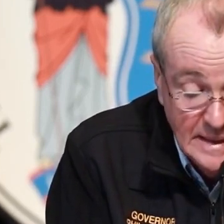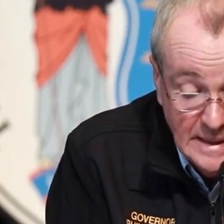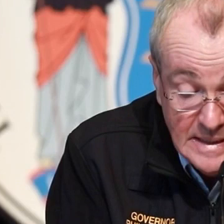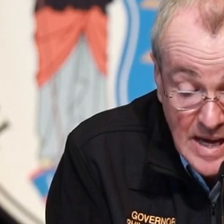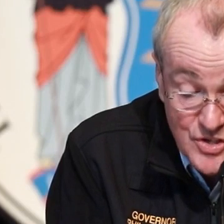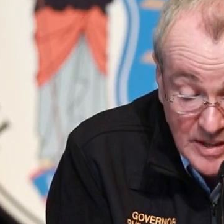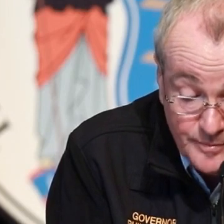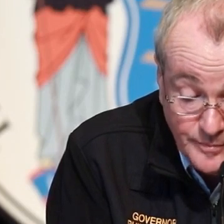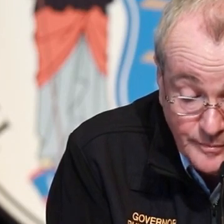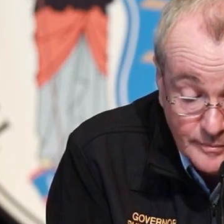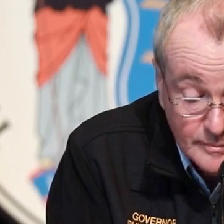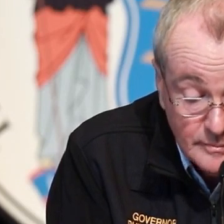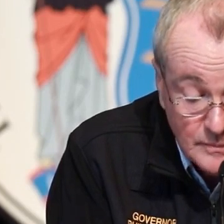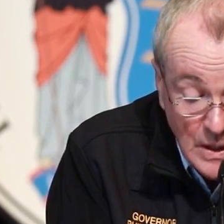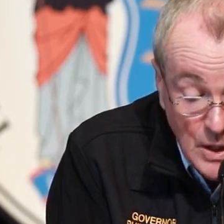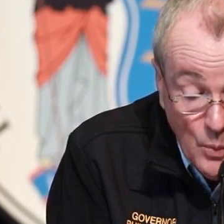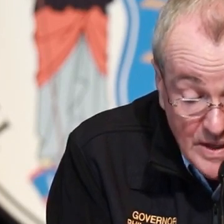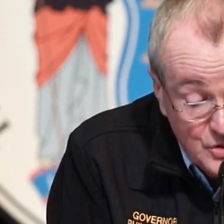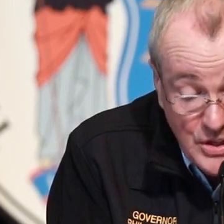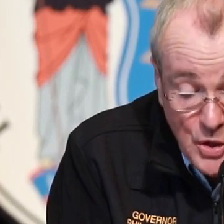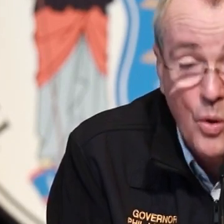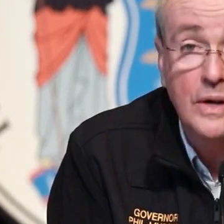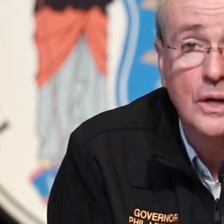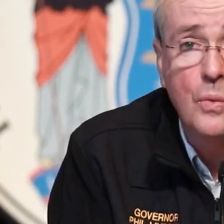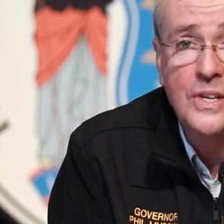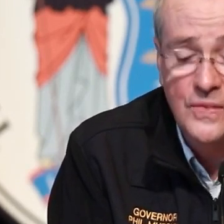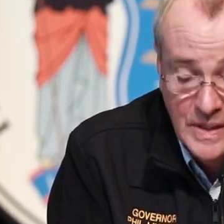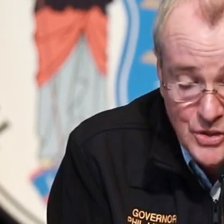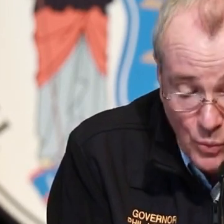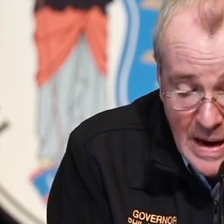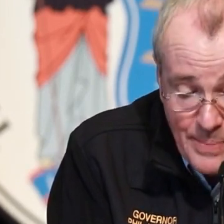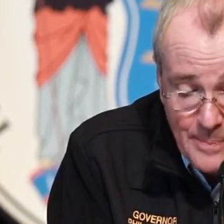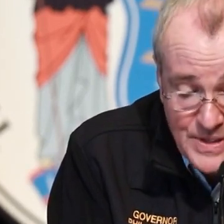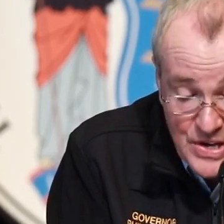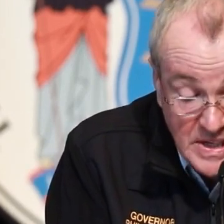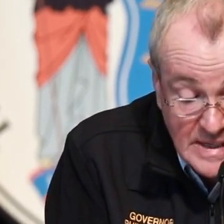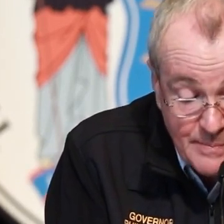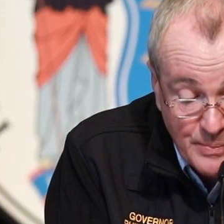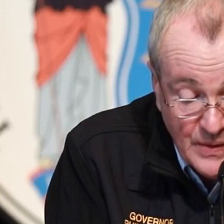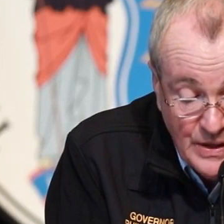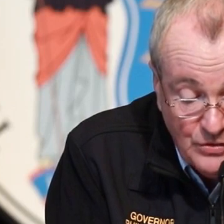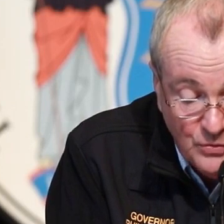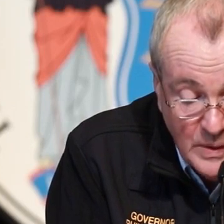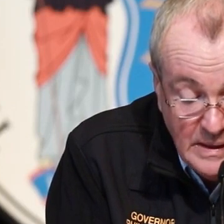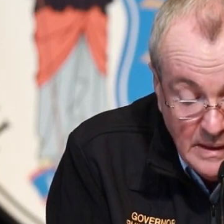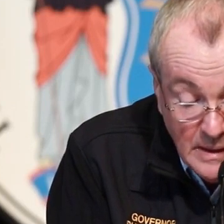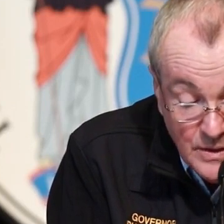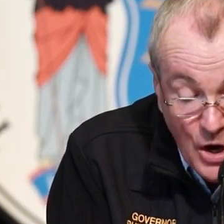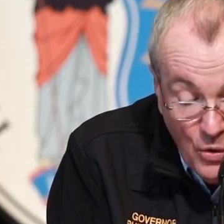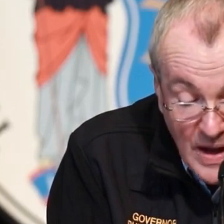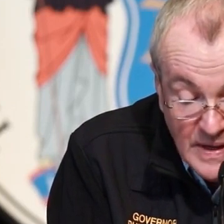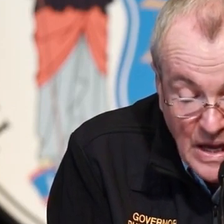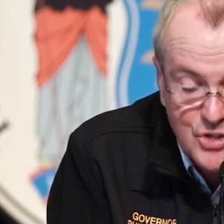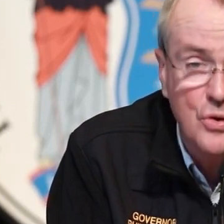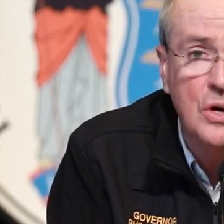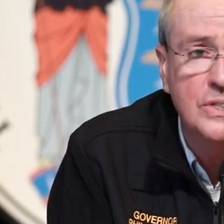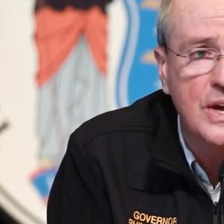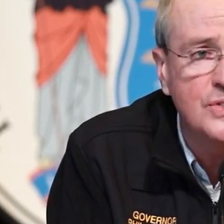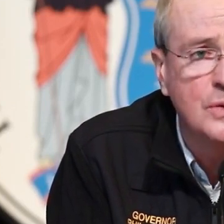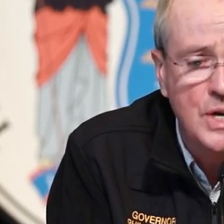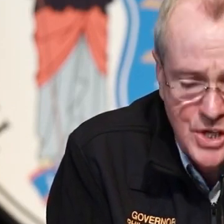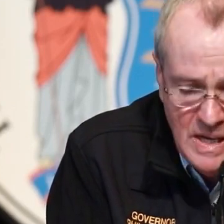COVID-19 testing. We continue to work aggressively to ramp up testing capabilities, as we know having a